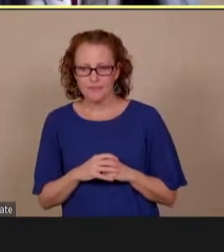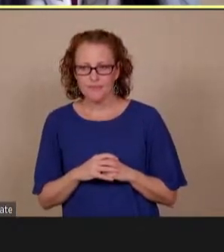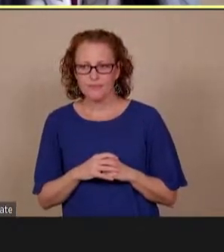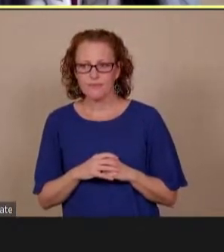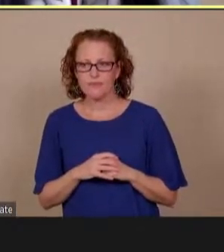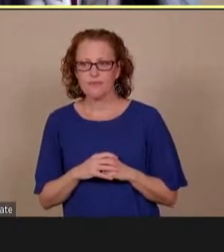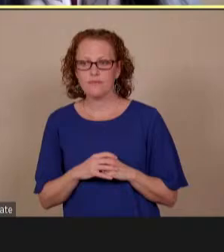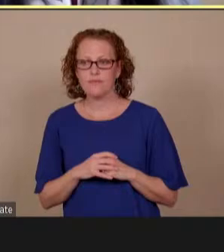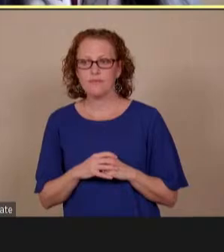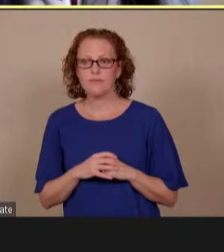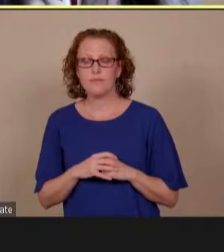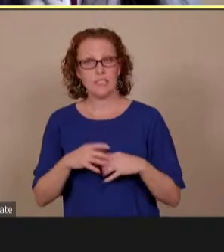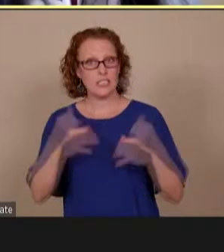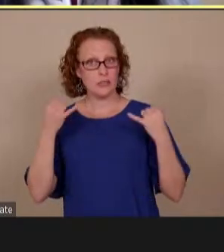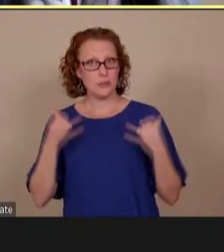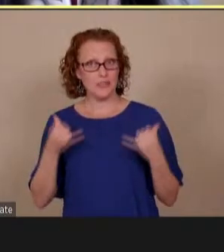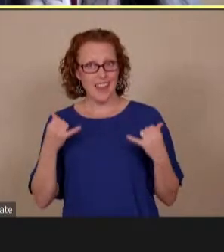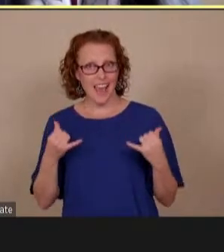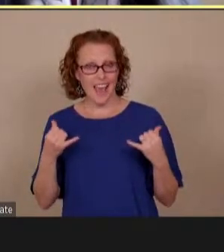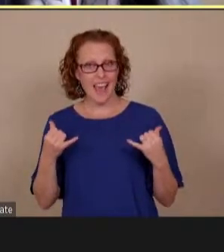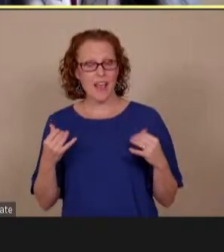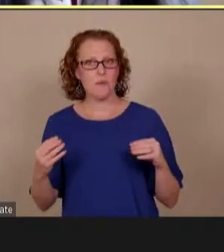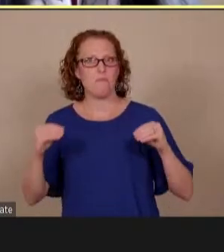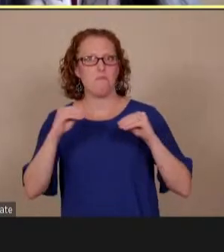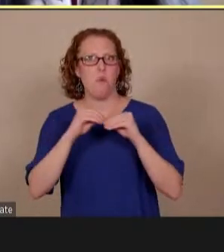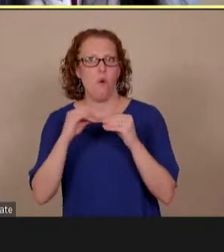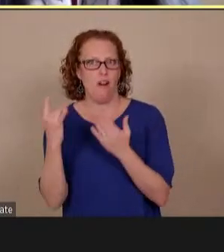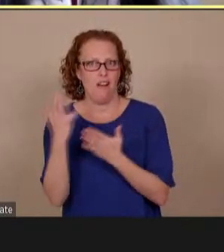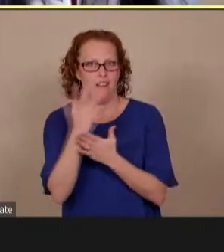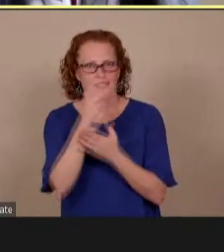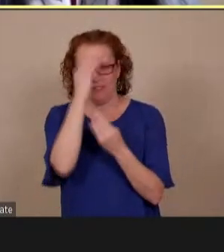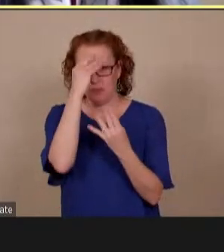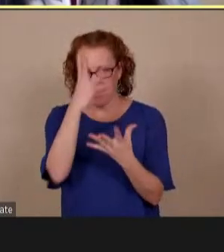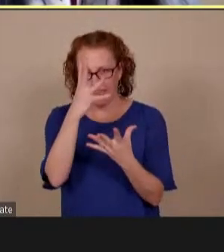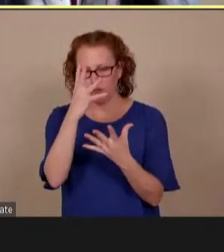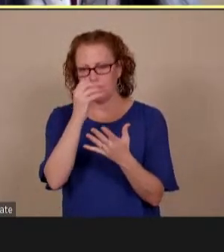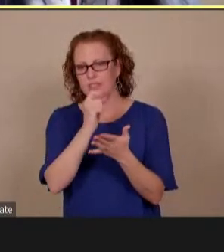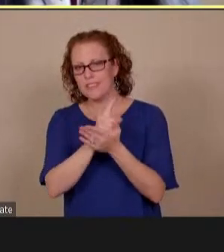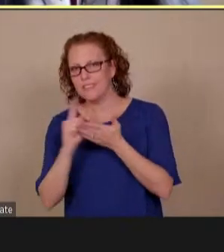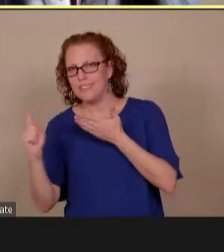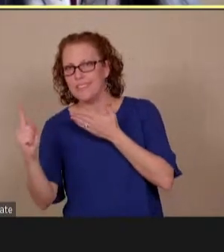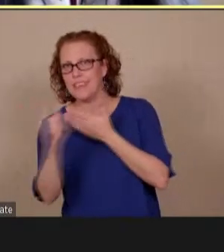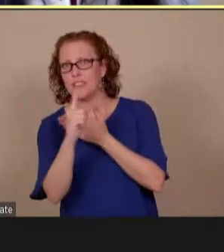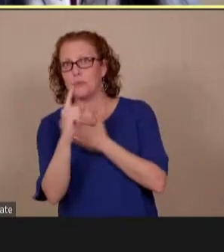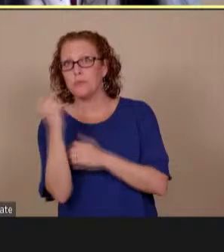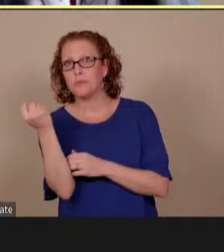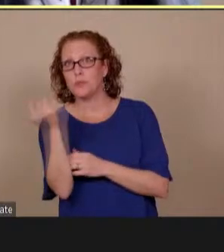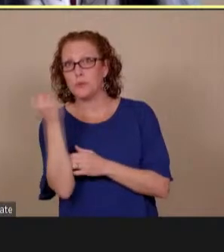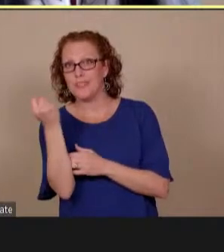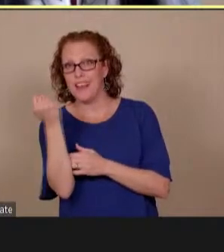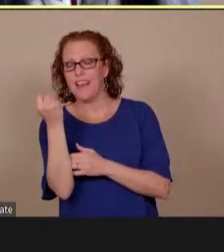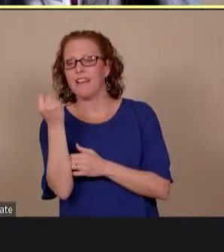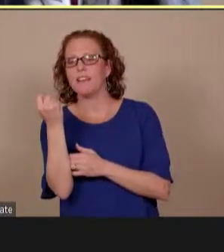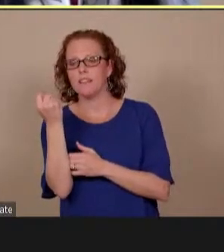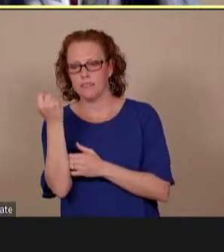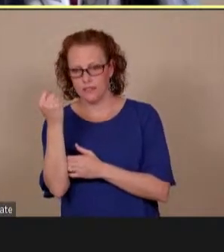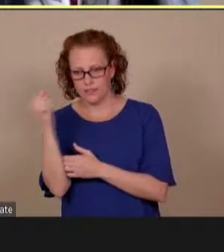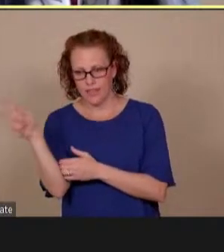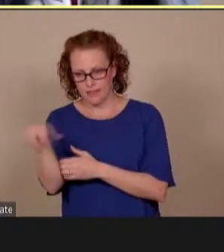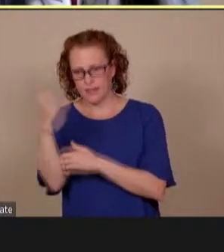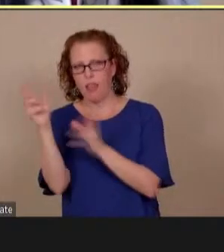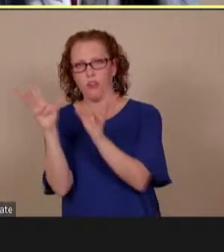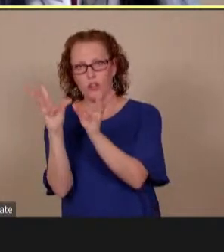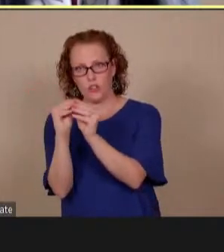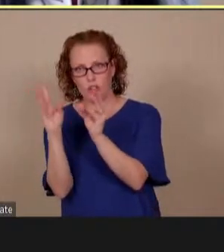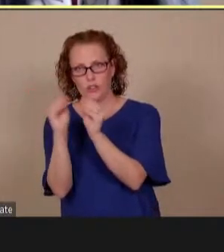input from today, we will have another public hearing next Tuesday. And council will try and